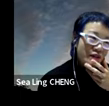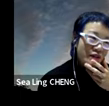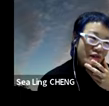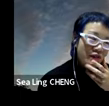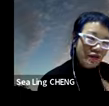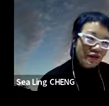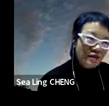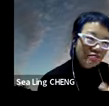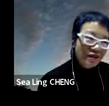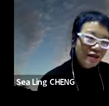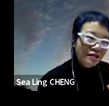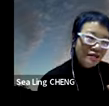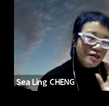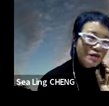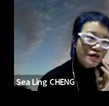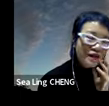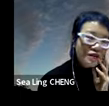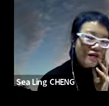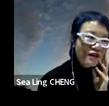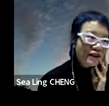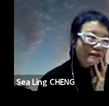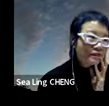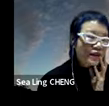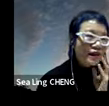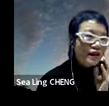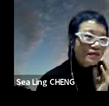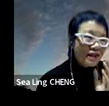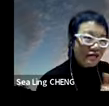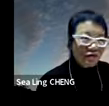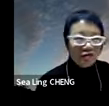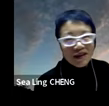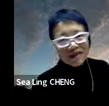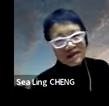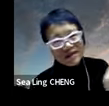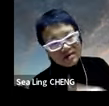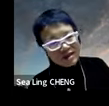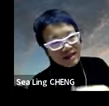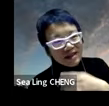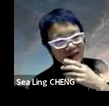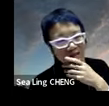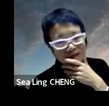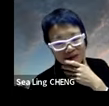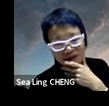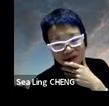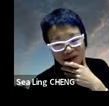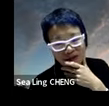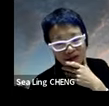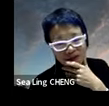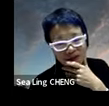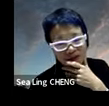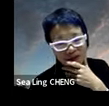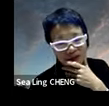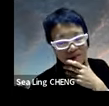workers or the victim of sex trafficking. But a, a different attempt was